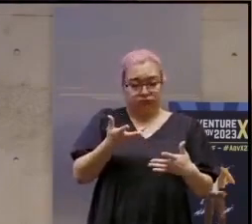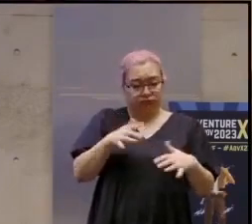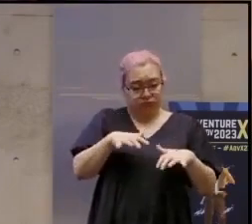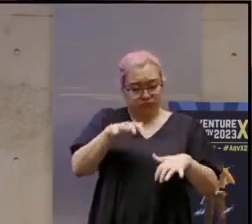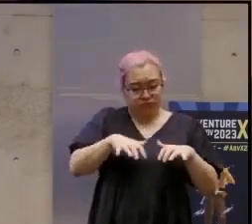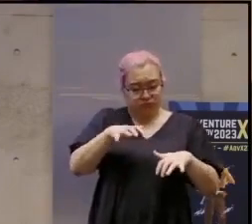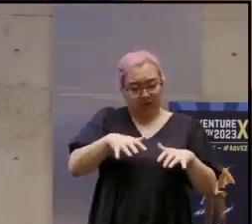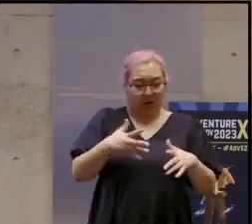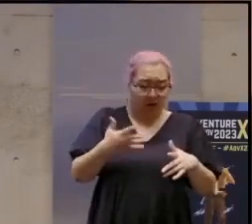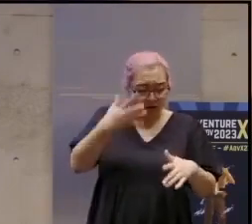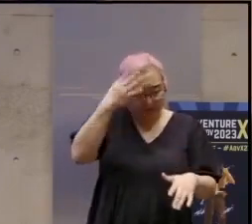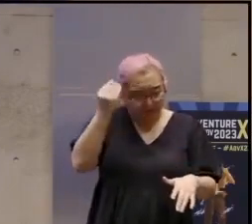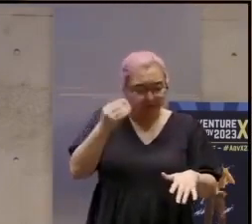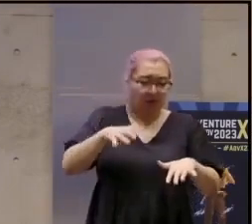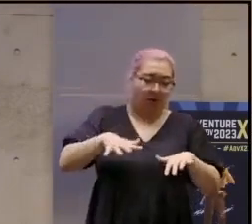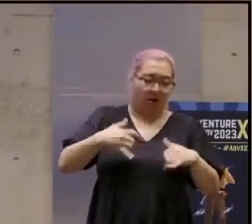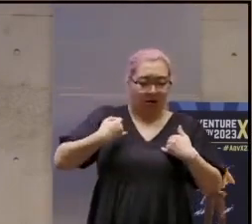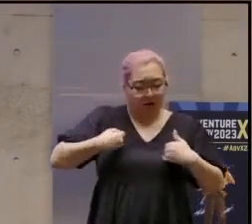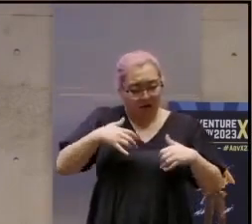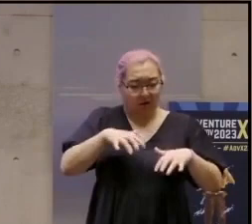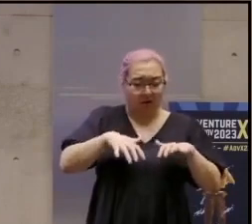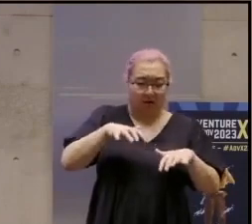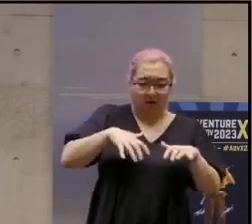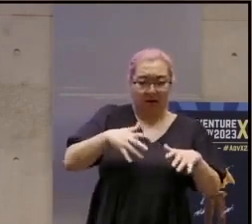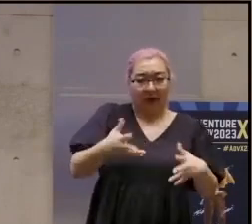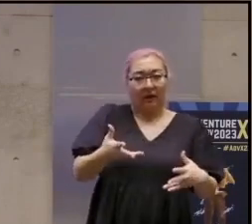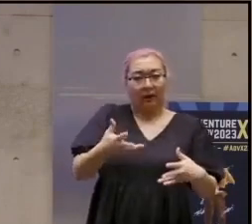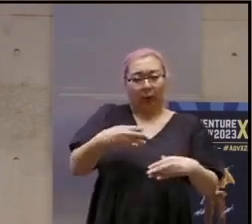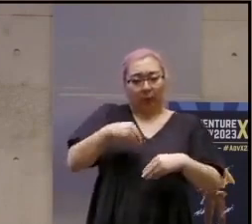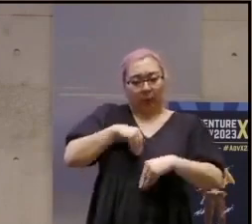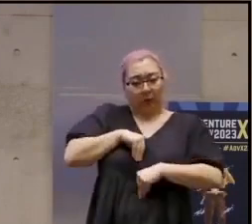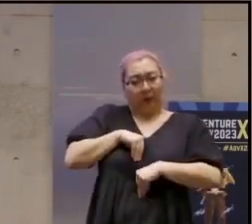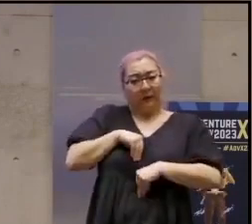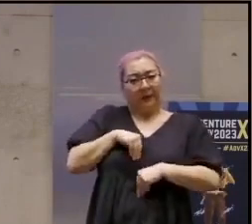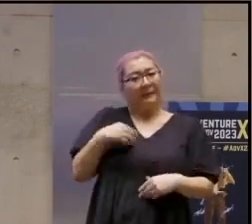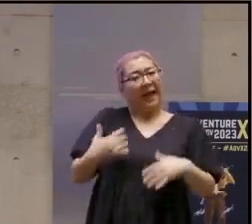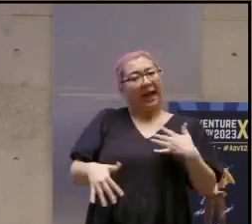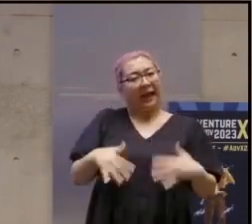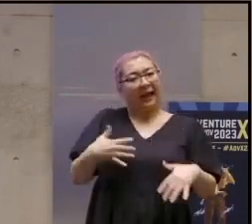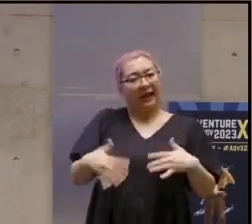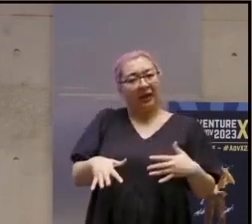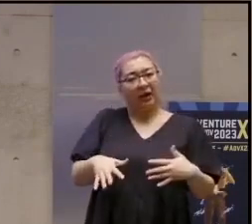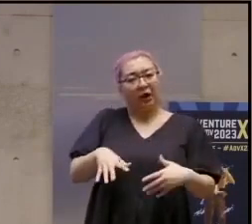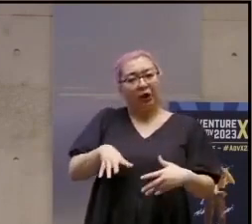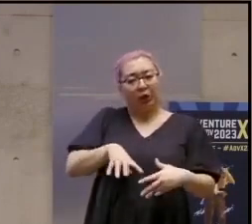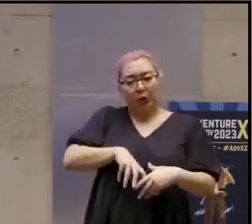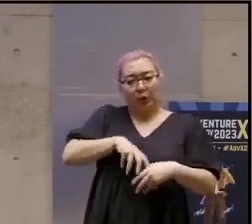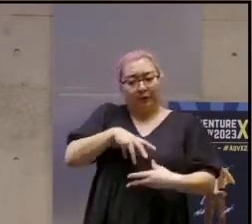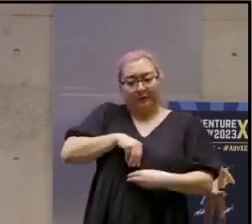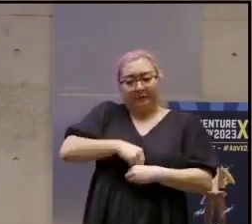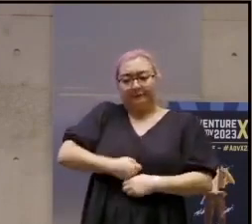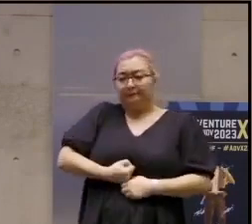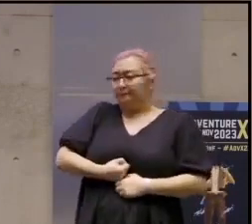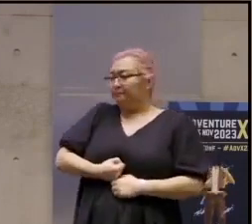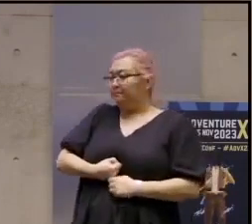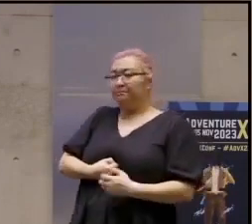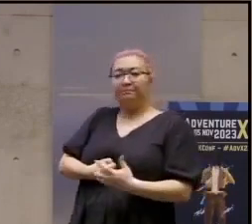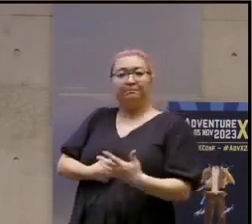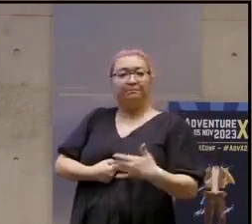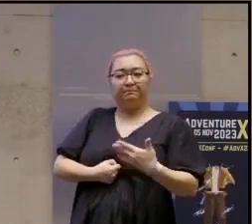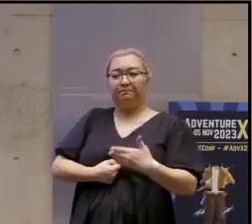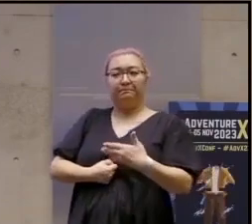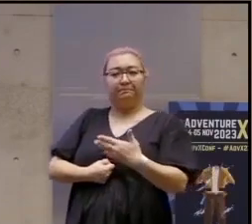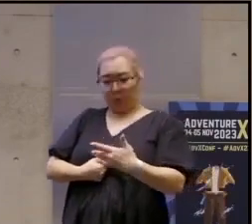disease to make this authentic experience. And then you go the next day and you have to channel it all in. And I didn't realize that there would be a